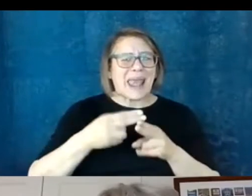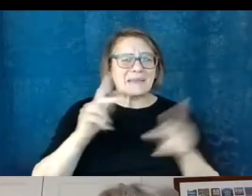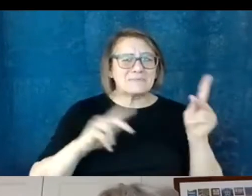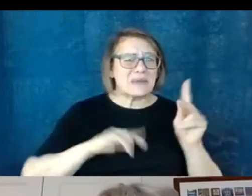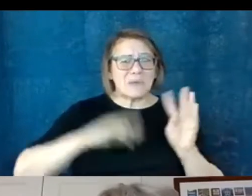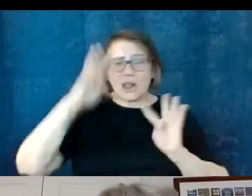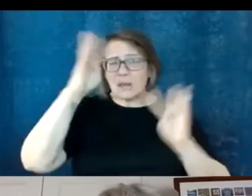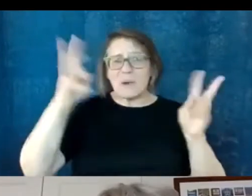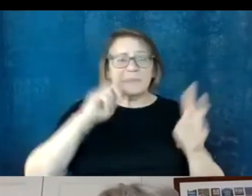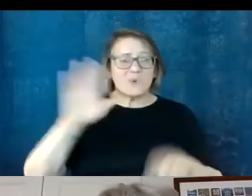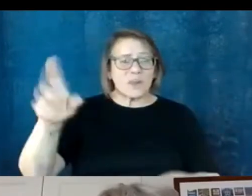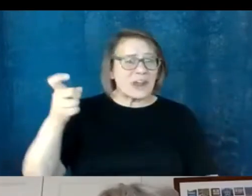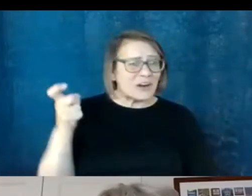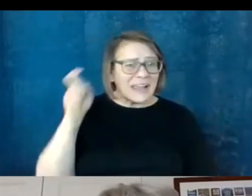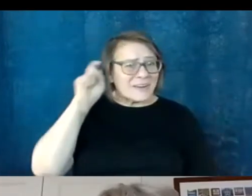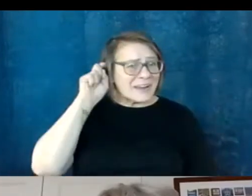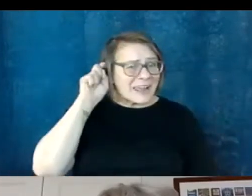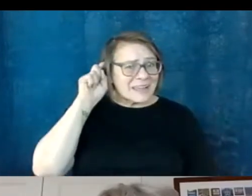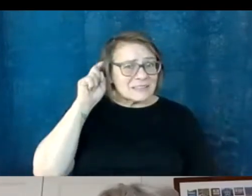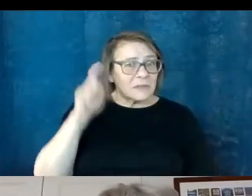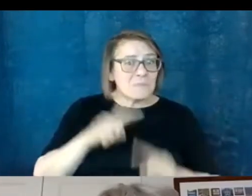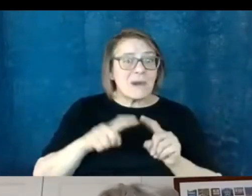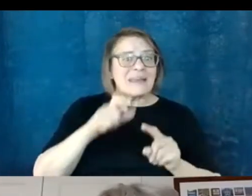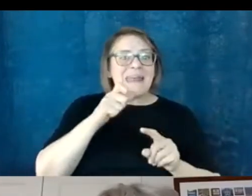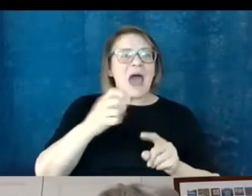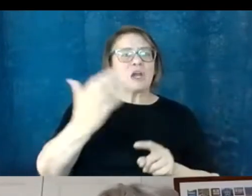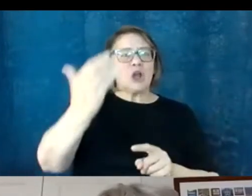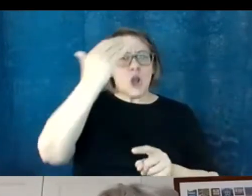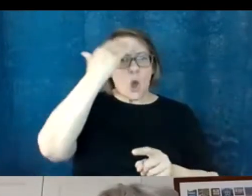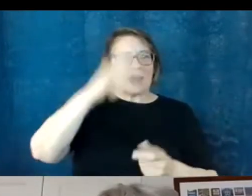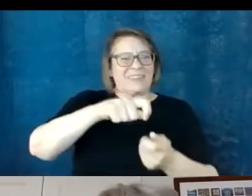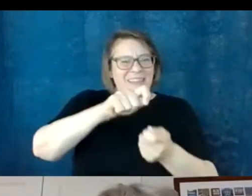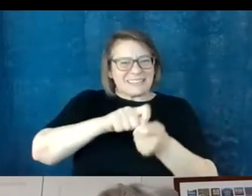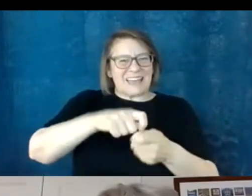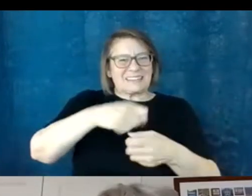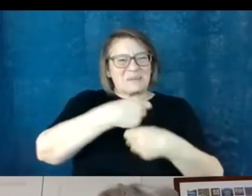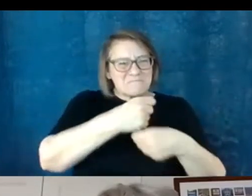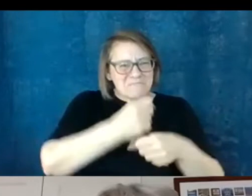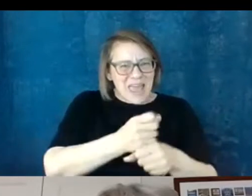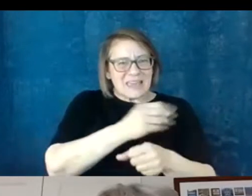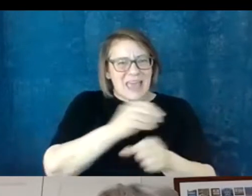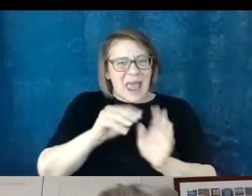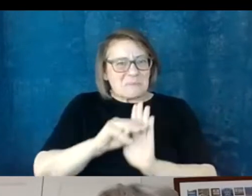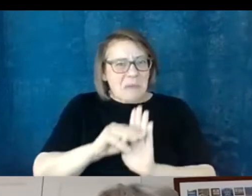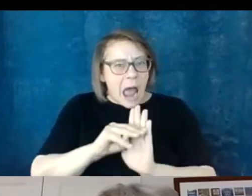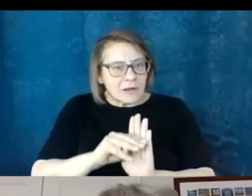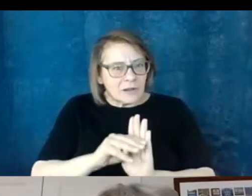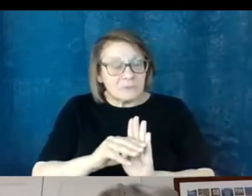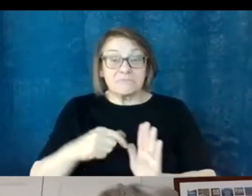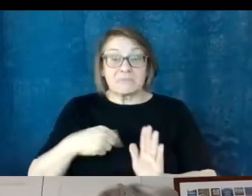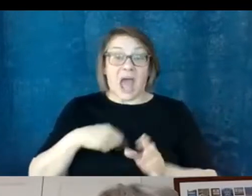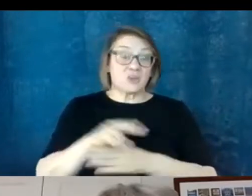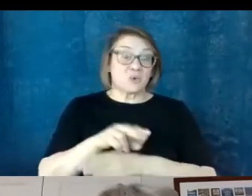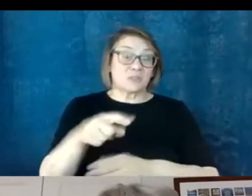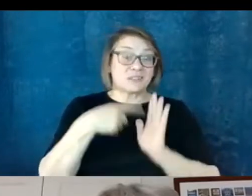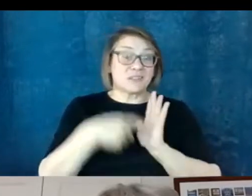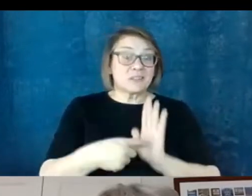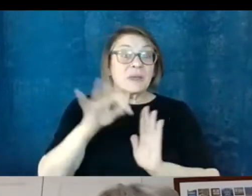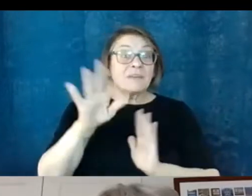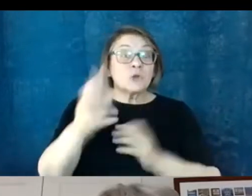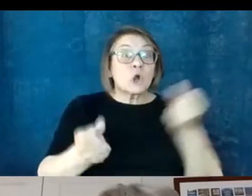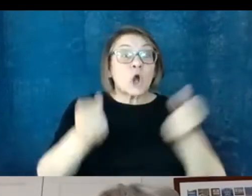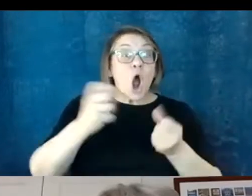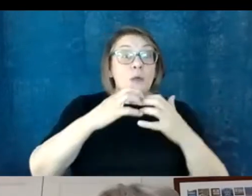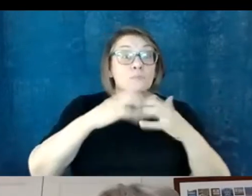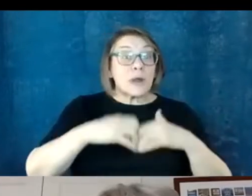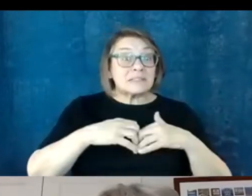for their hearing aids, but not knowing the exact make and model. I use this example. It's like if your car breaks down and